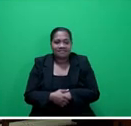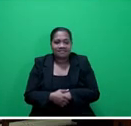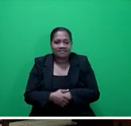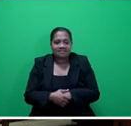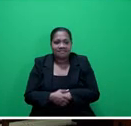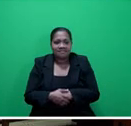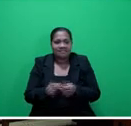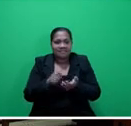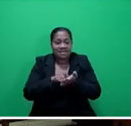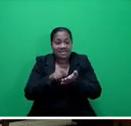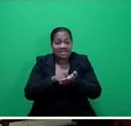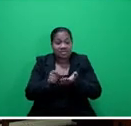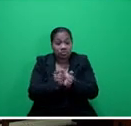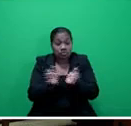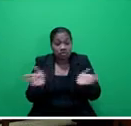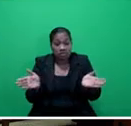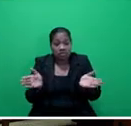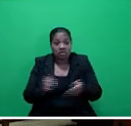Secretary General.